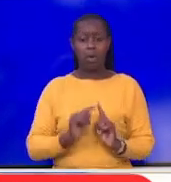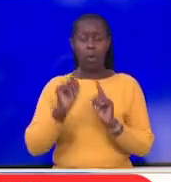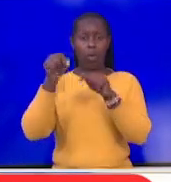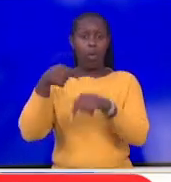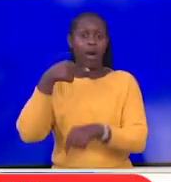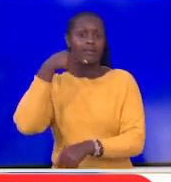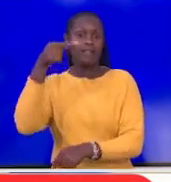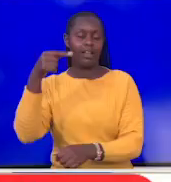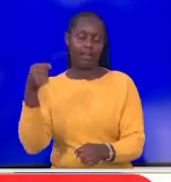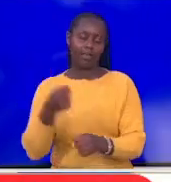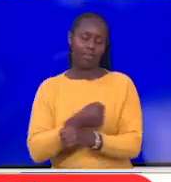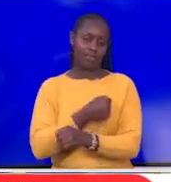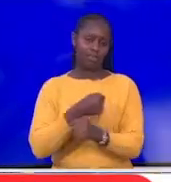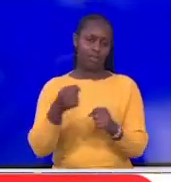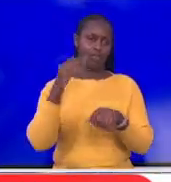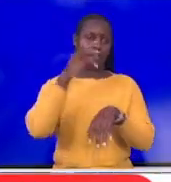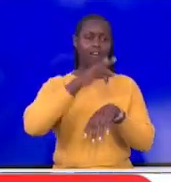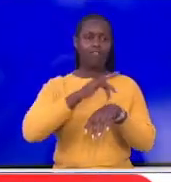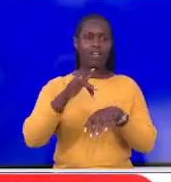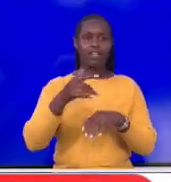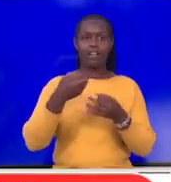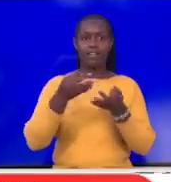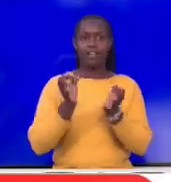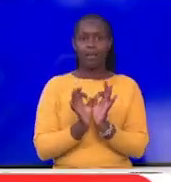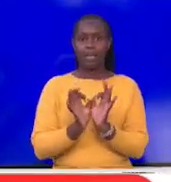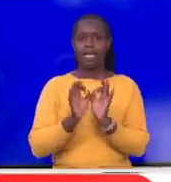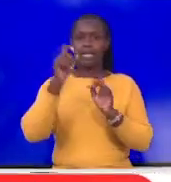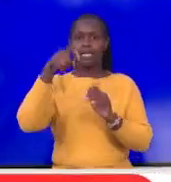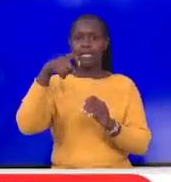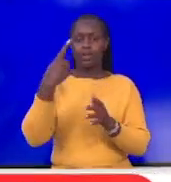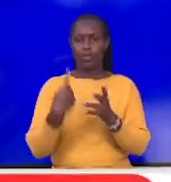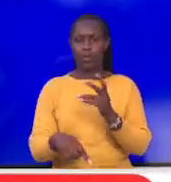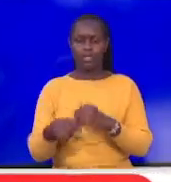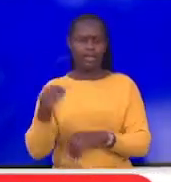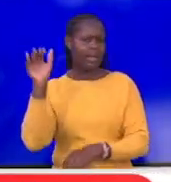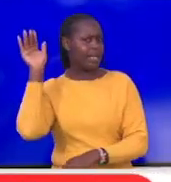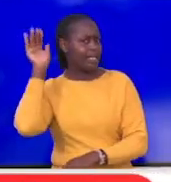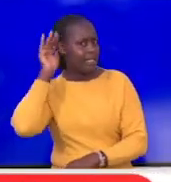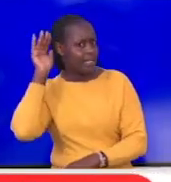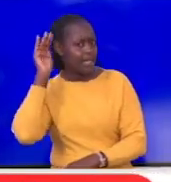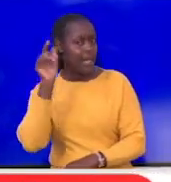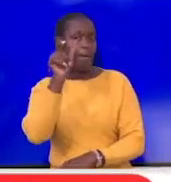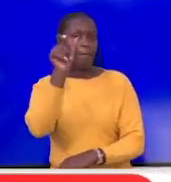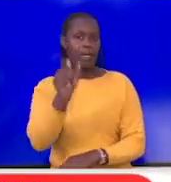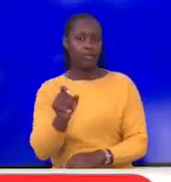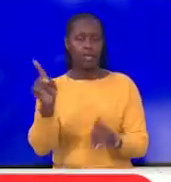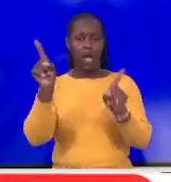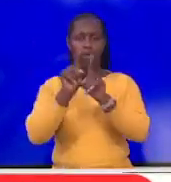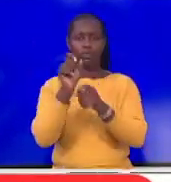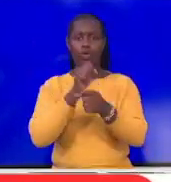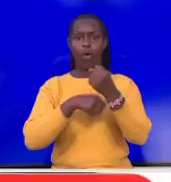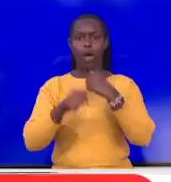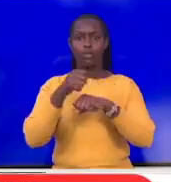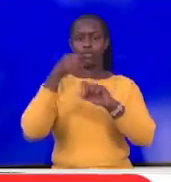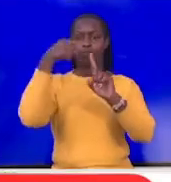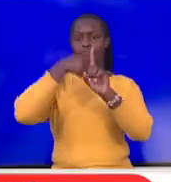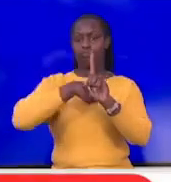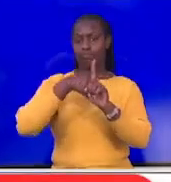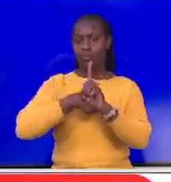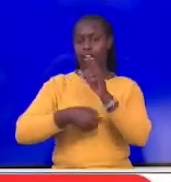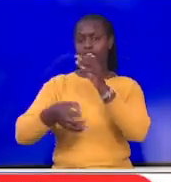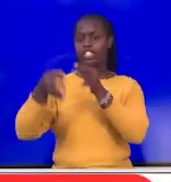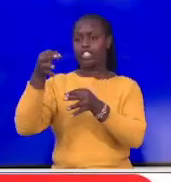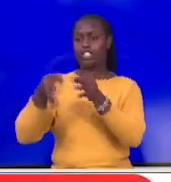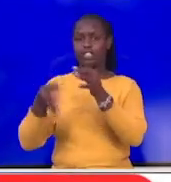these affected families, a listening ear and action is all they seek for in finding justice for their loved